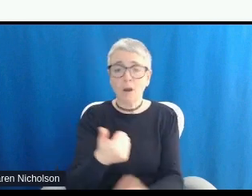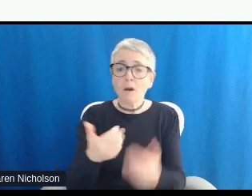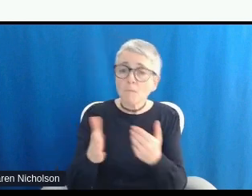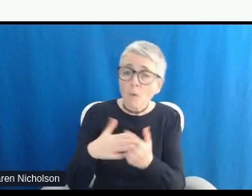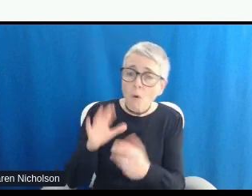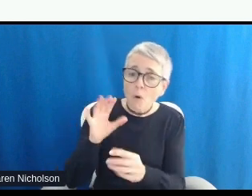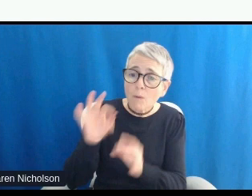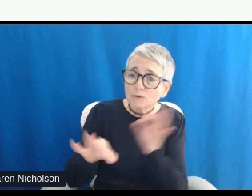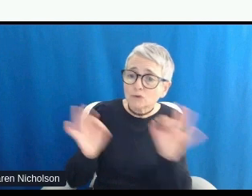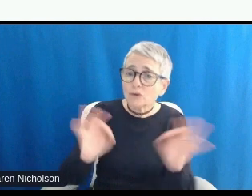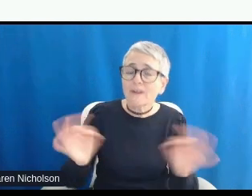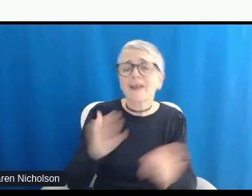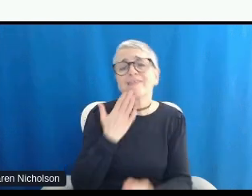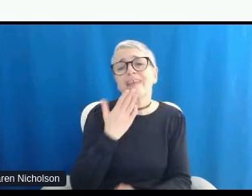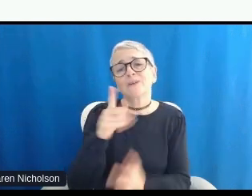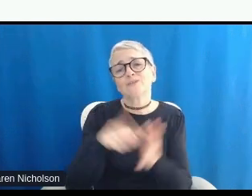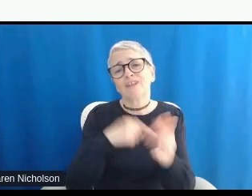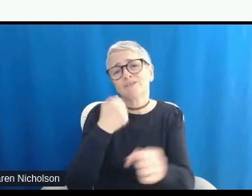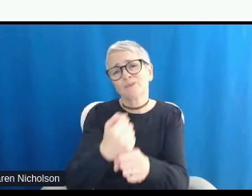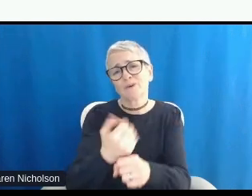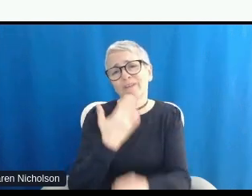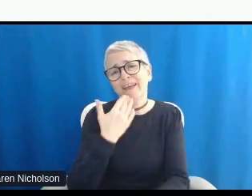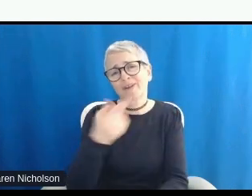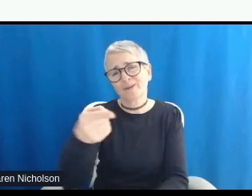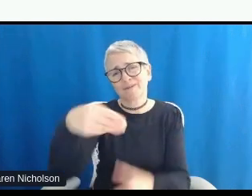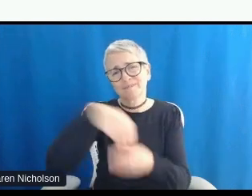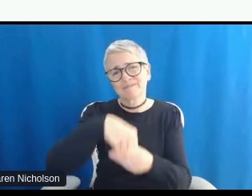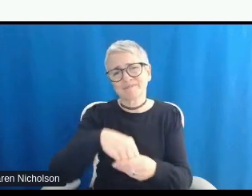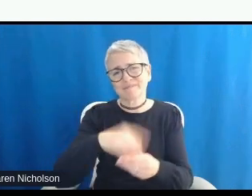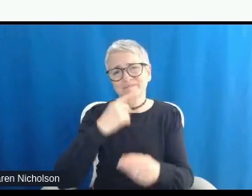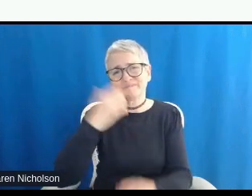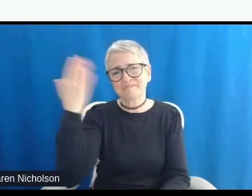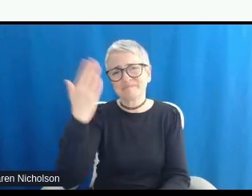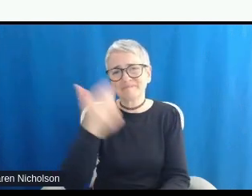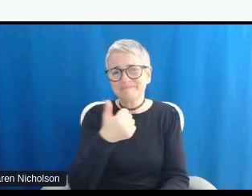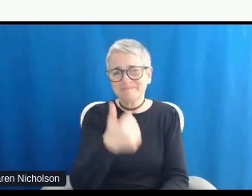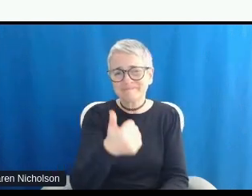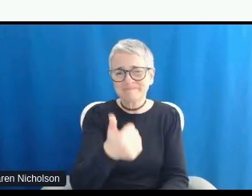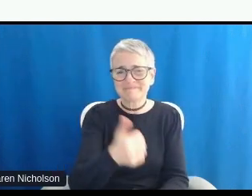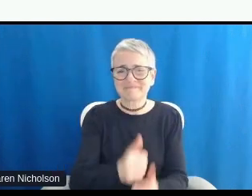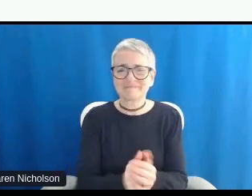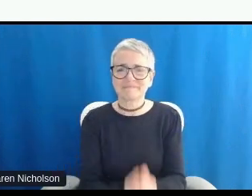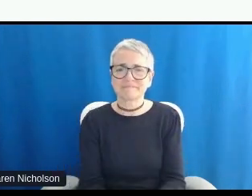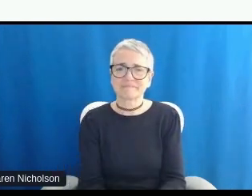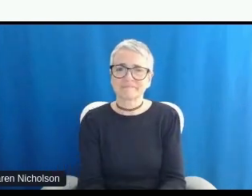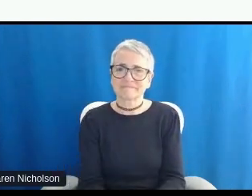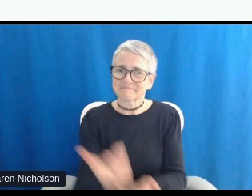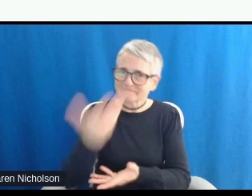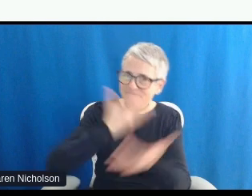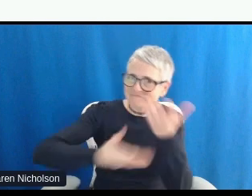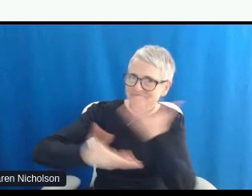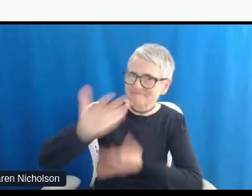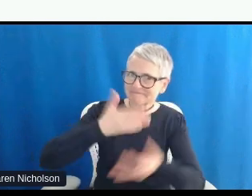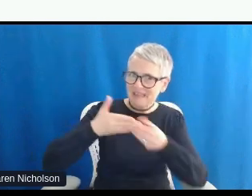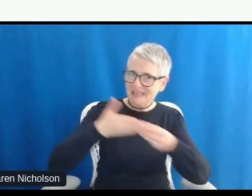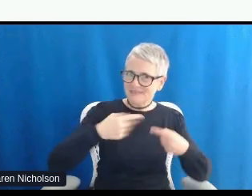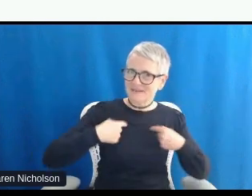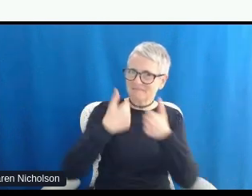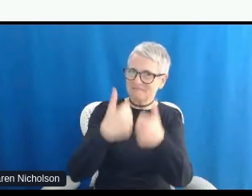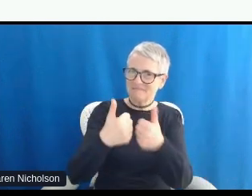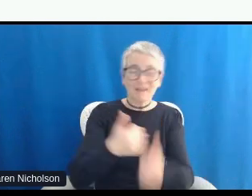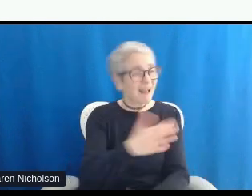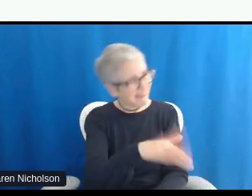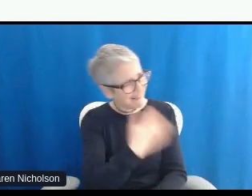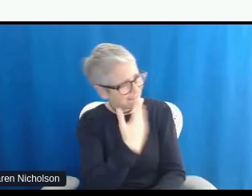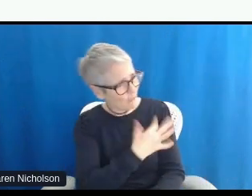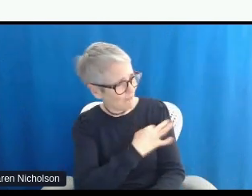much, Jennifer George, for joining us on this session and for leading me through it as well. And thank you for having